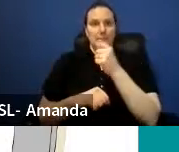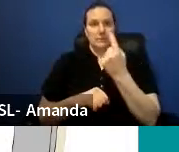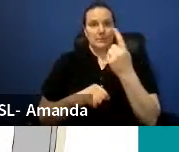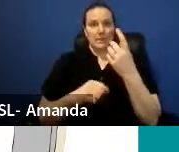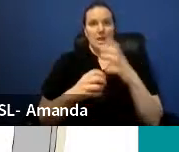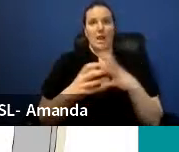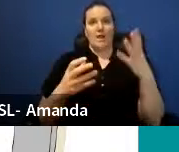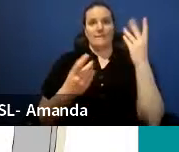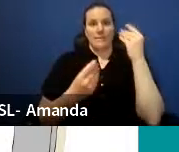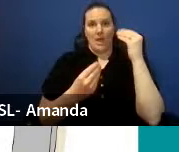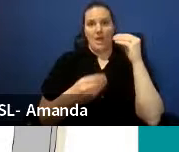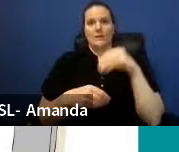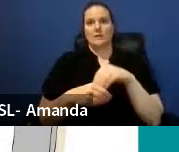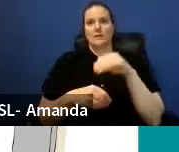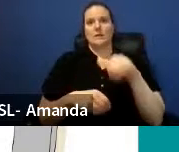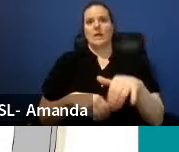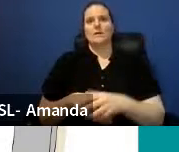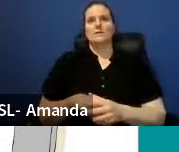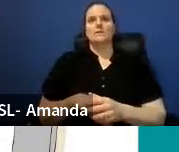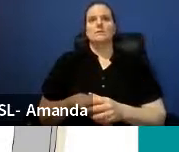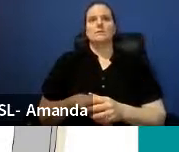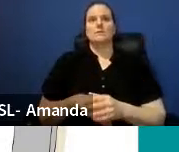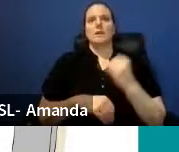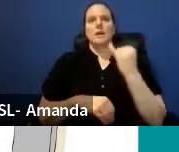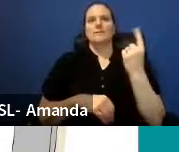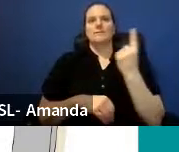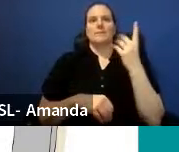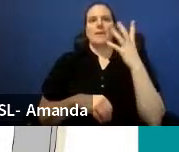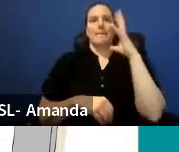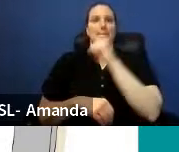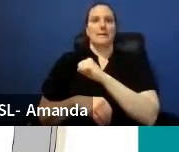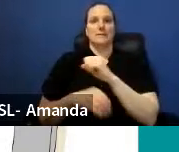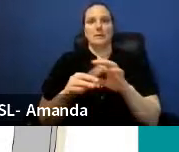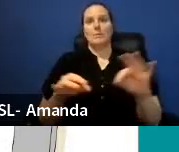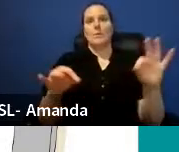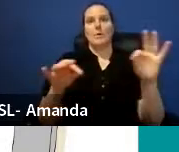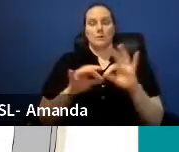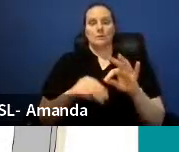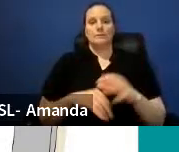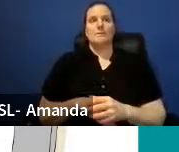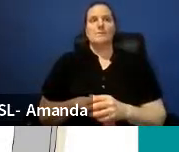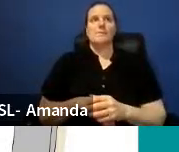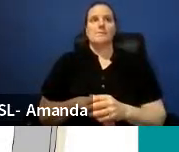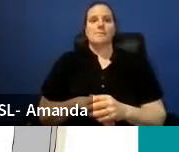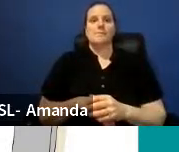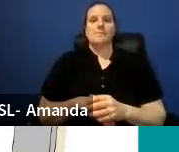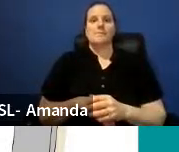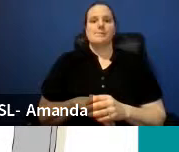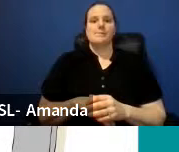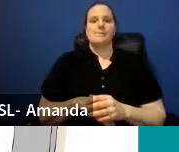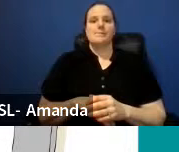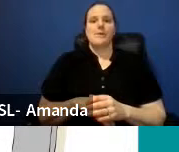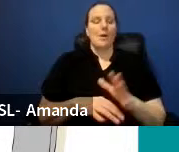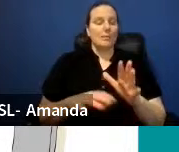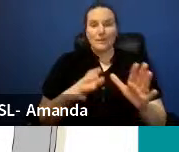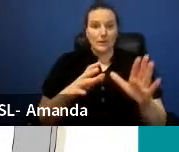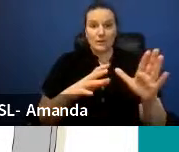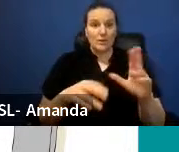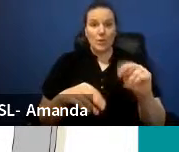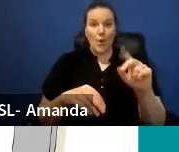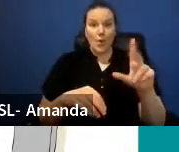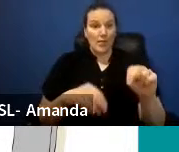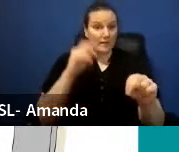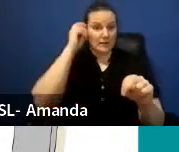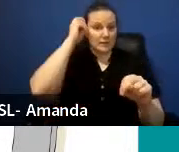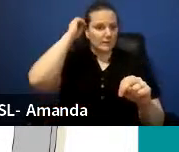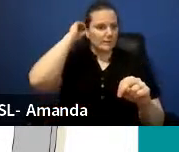this. If there's anything I missed, important, weigh in. I didn't think Tom. Oh, sorry. Go ahead, Nolan. Well, the